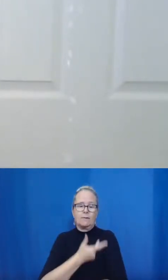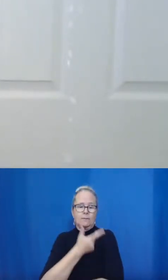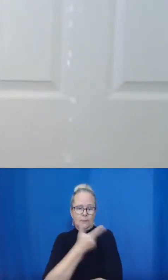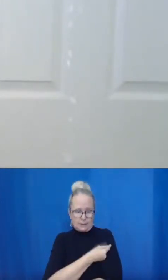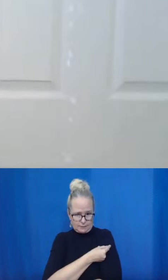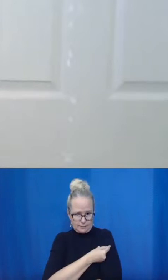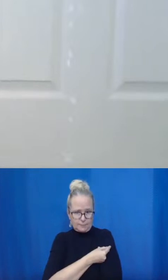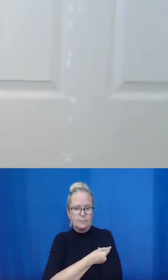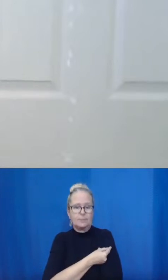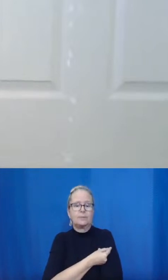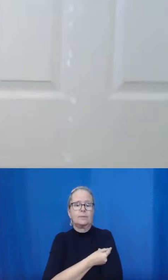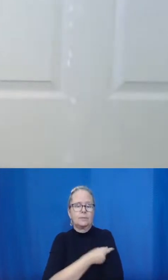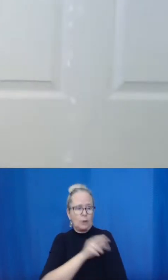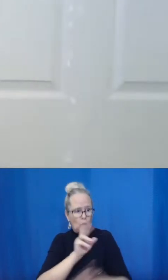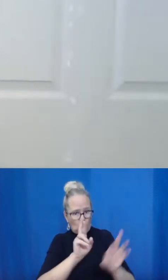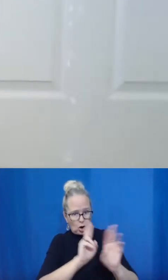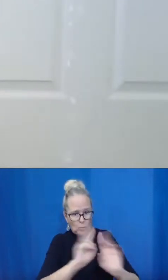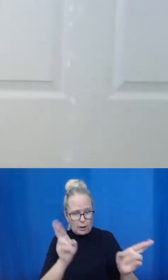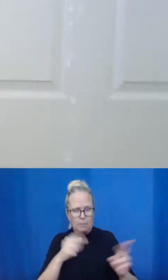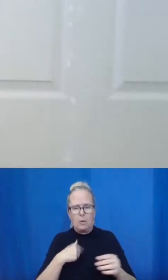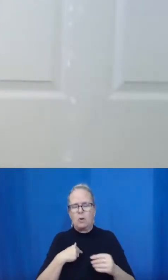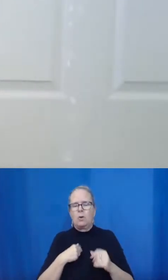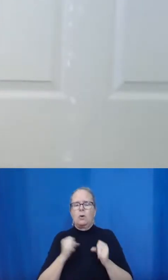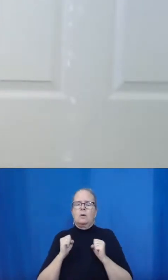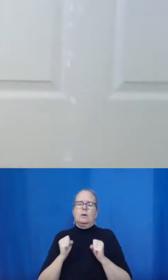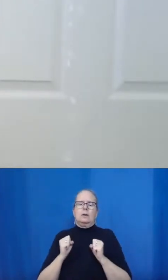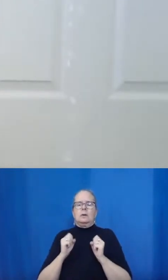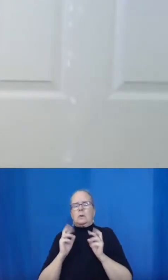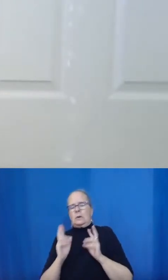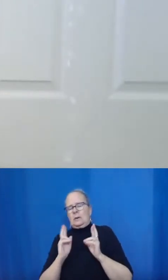normally. Unfortunately, that wasn't the case.